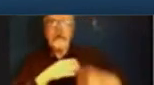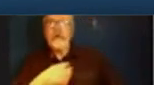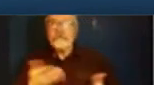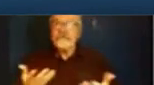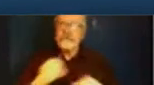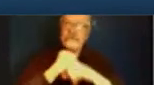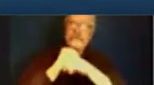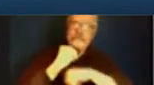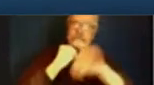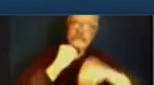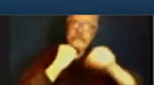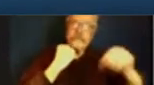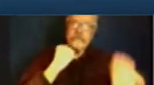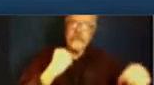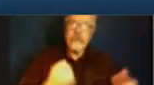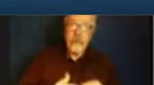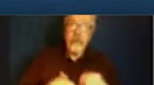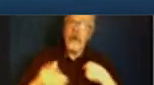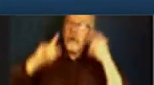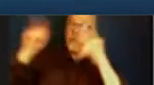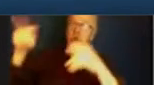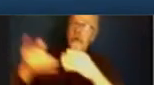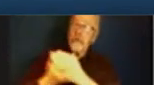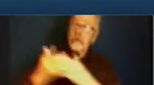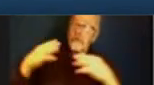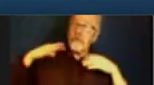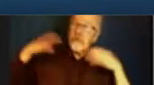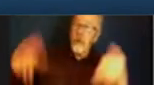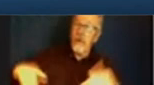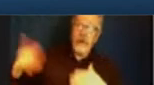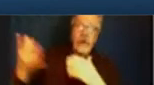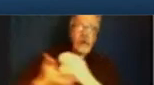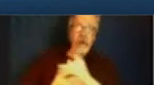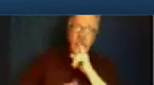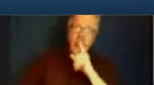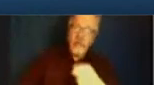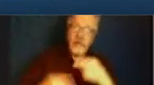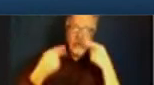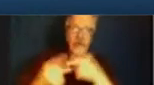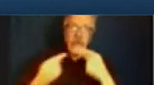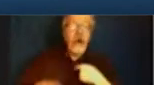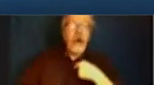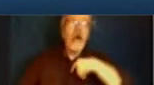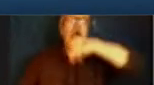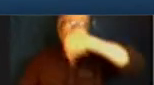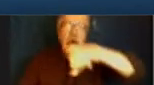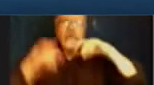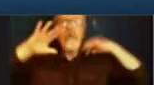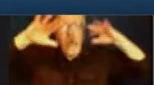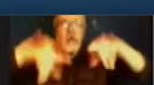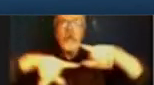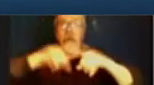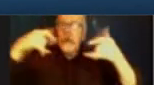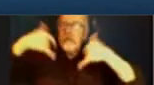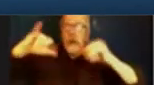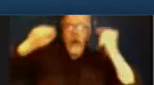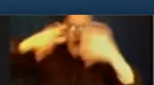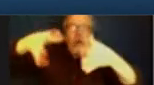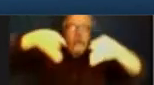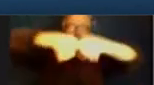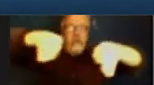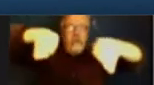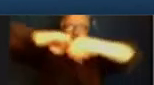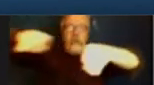sites. I hope we're over that in a while, although I still love the snow. Well, listen, we just talked about the things to